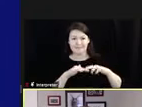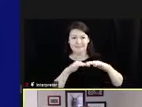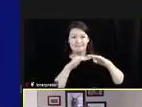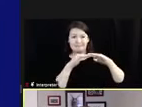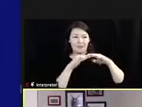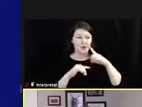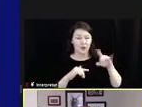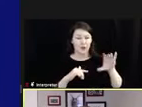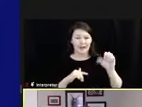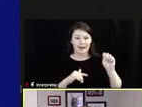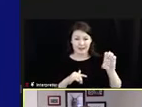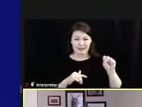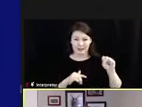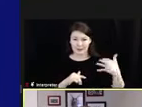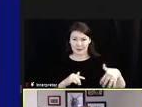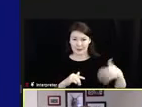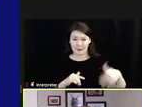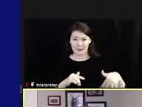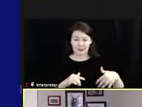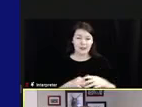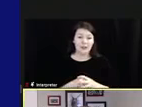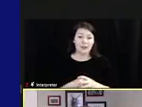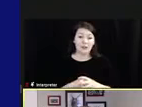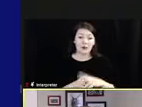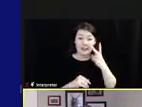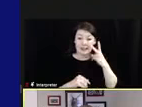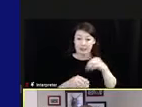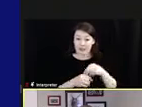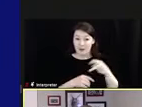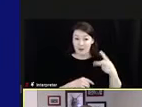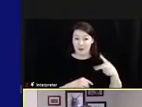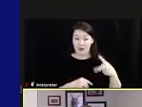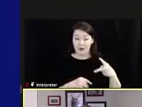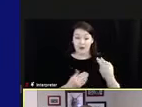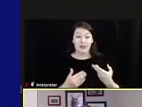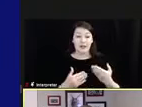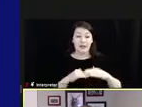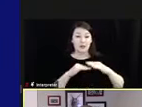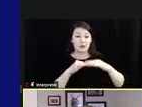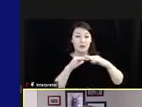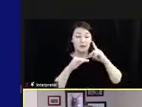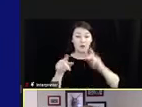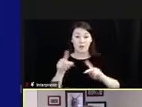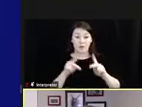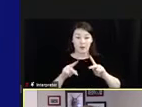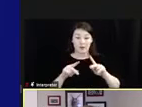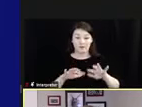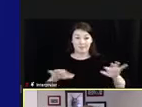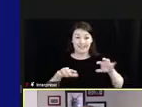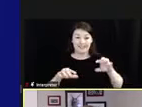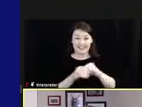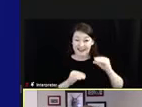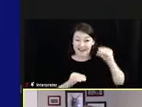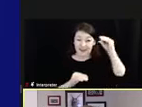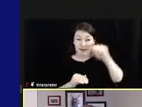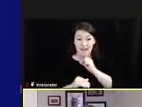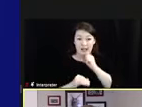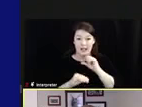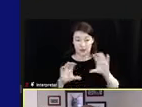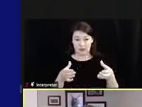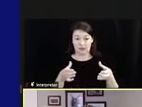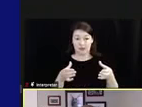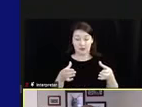their cases. And one of the things that we are seeing in Pueblo is an increase in cases among adults. We know that the vaccination rates there are